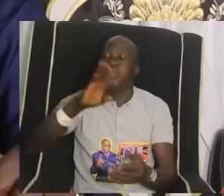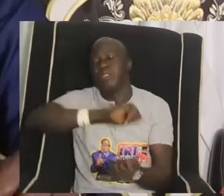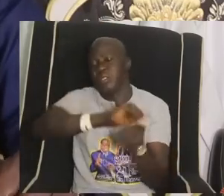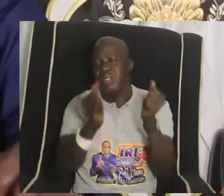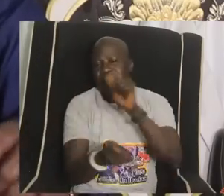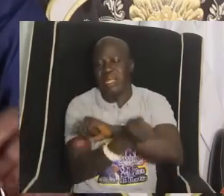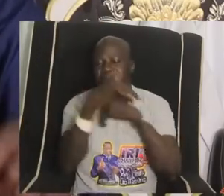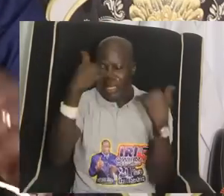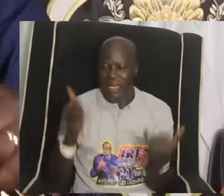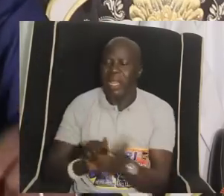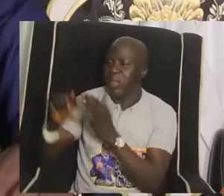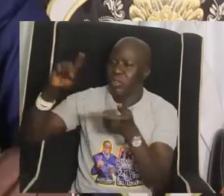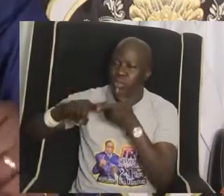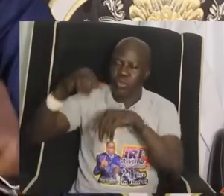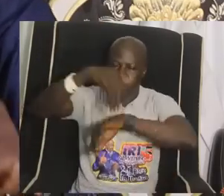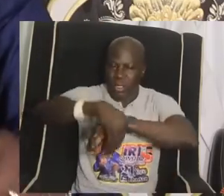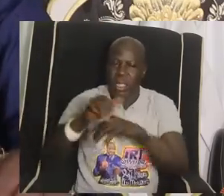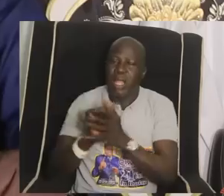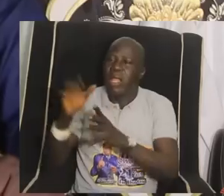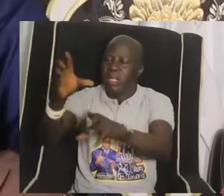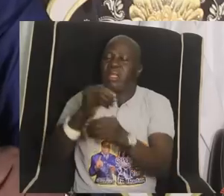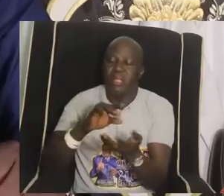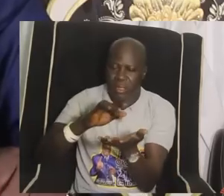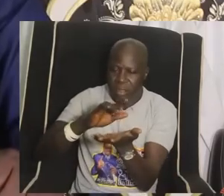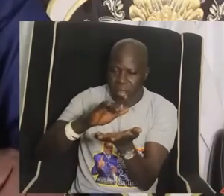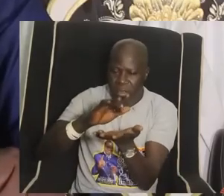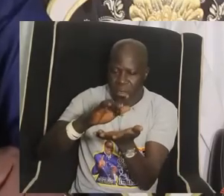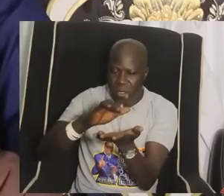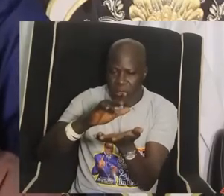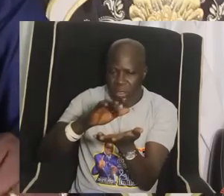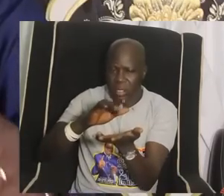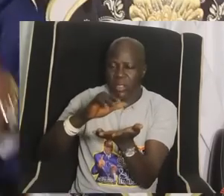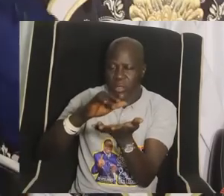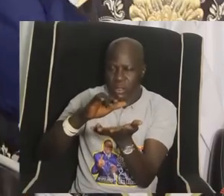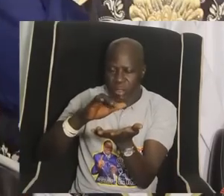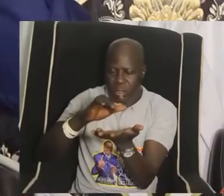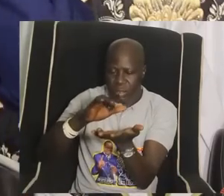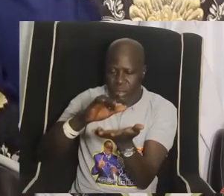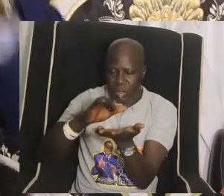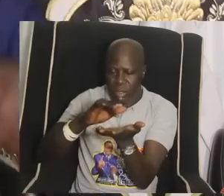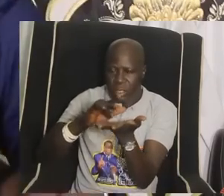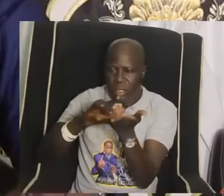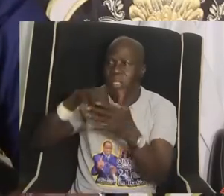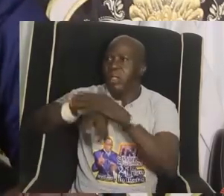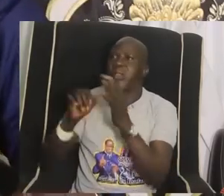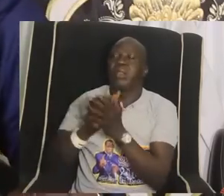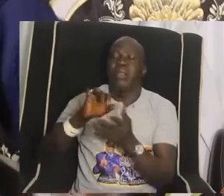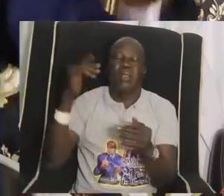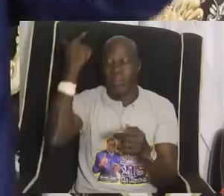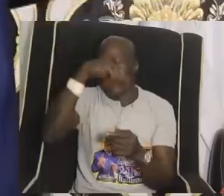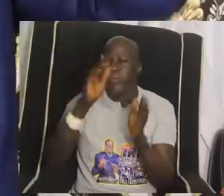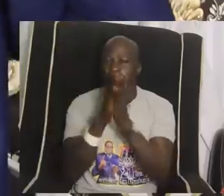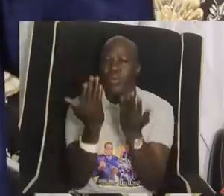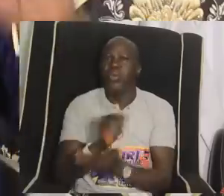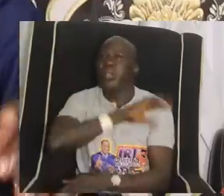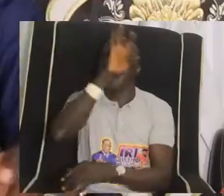must change. Now, me as I live in it, tonight, meet me with salt. Then, me your pardon. Meet me with salt. Facebook. On Facebook. I'll go